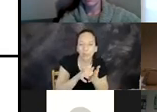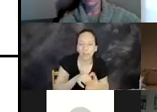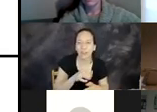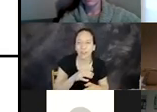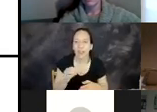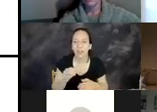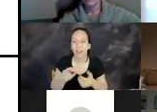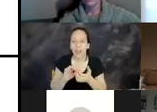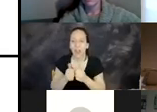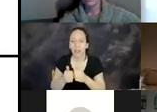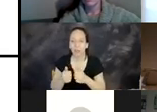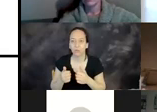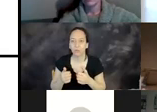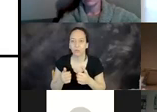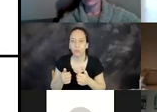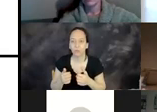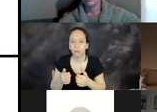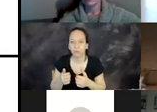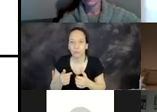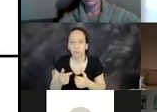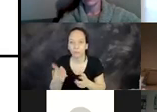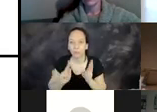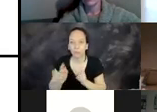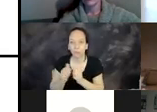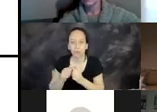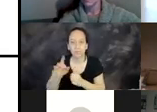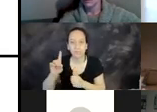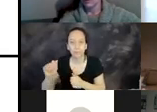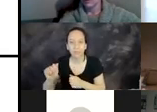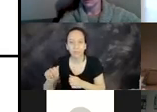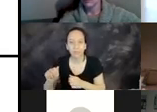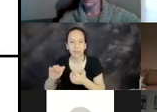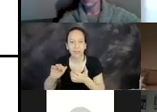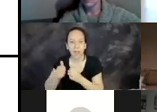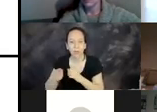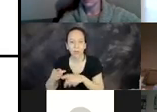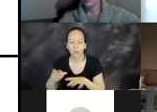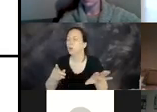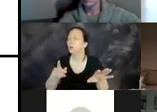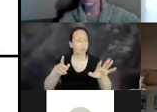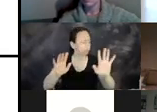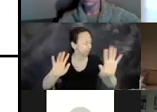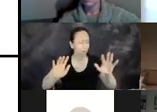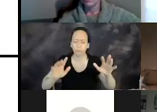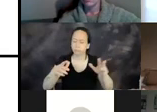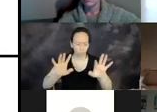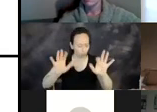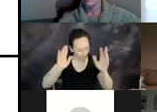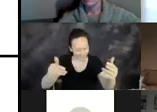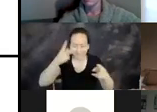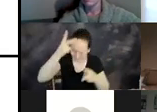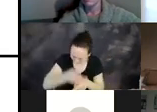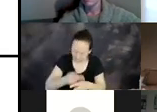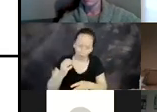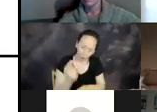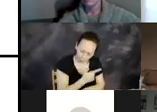use a credit card or an app for reduced fares? And certainly we will definitely still have all of our reduced fare programs. Functionality for the reduced fare programs is